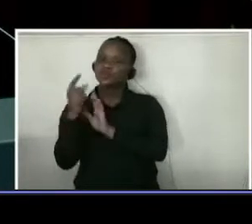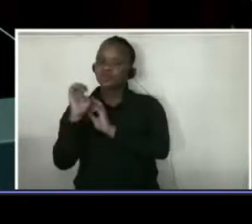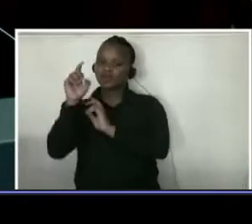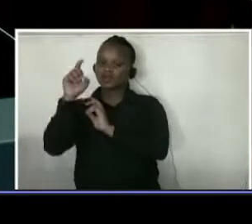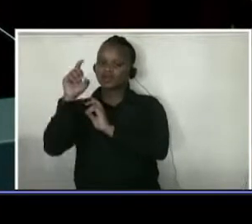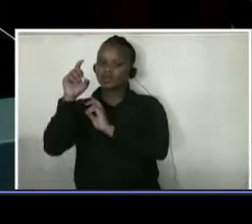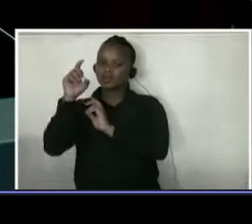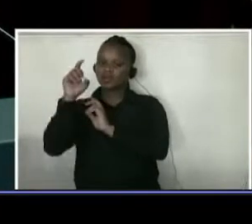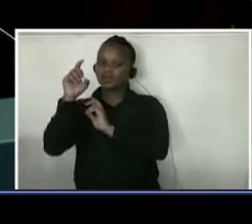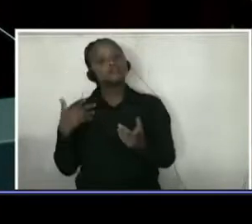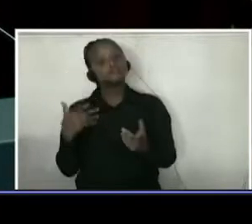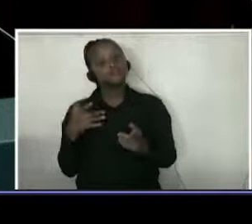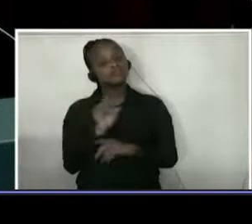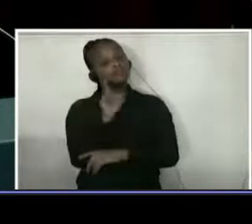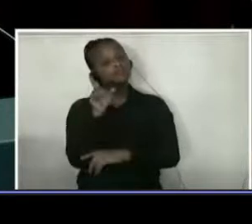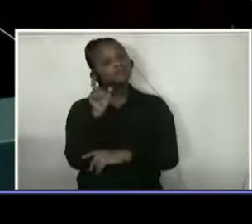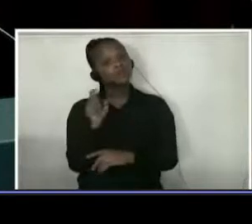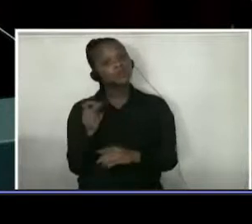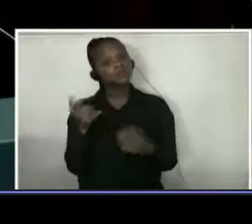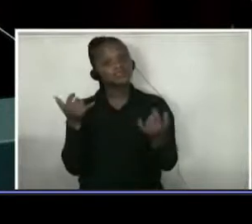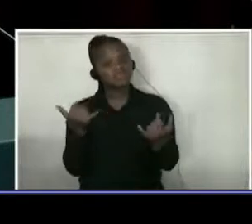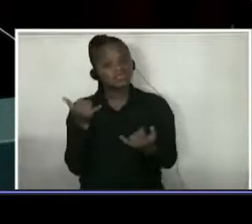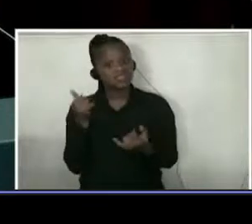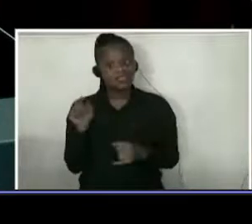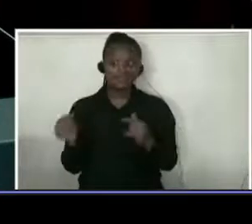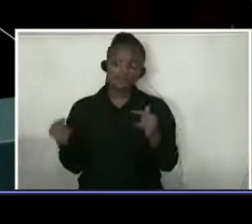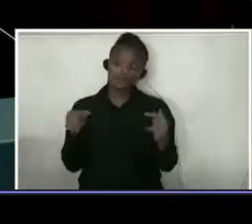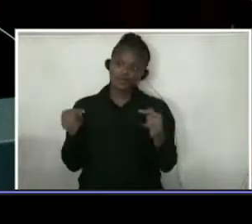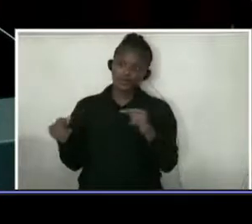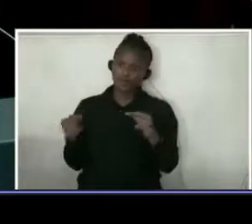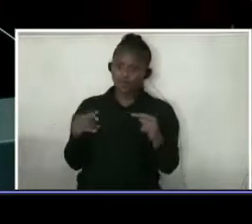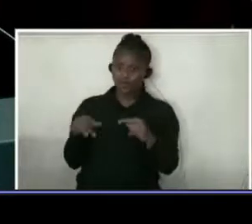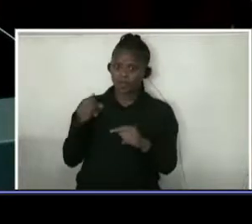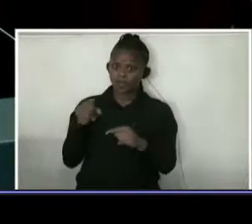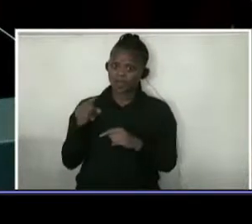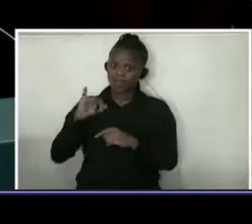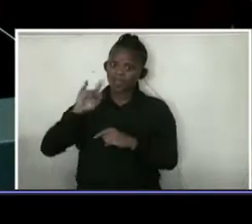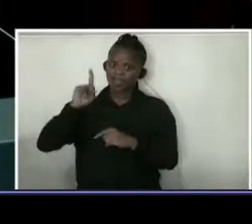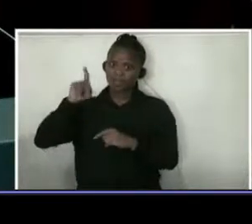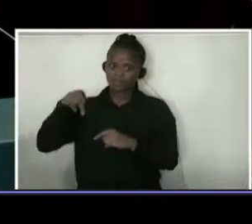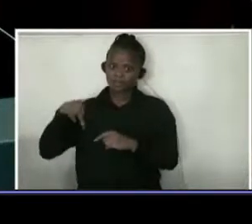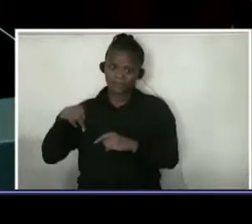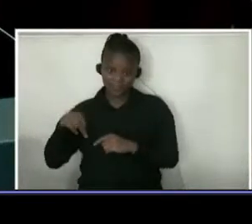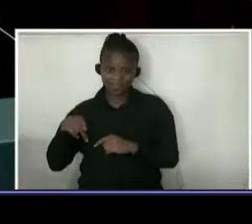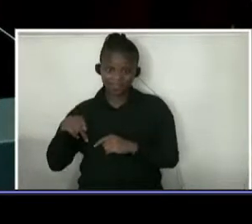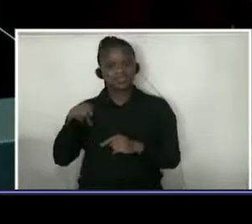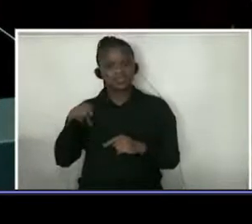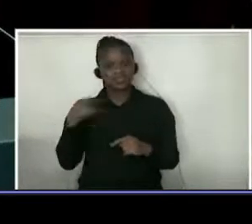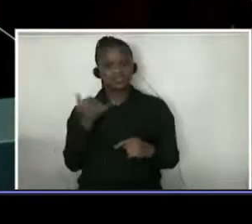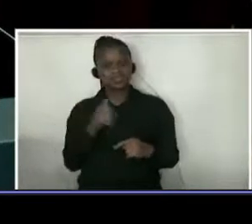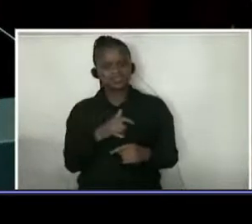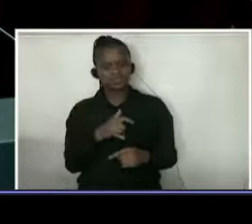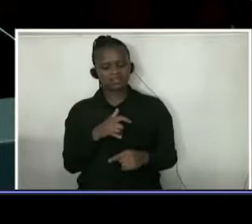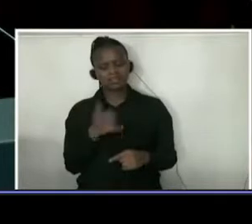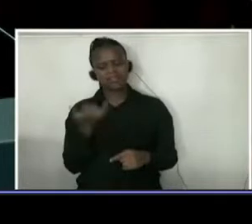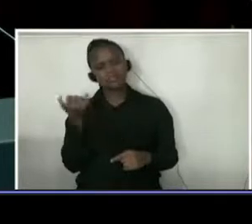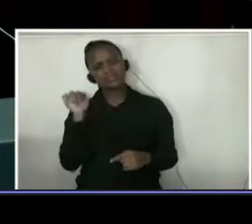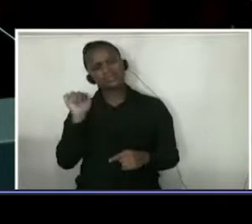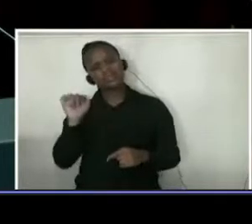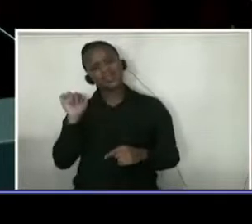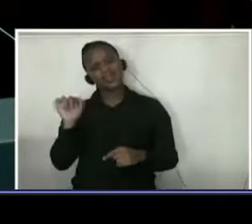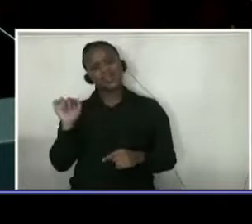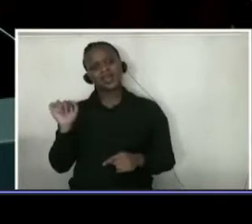lokhu kulwa okudalwe ngumhobholo wenkatha nombimbilwayo wokuqonela amanye amaqembu wehlisela